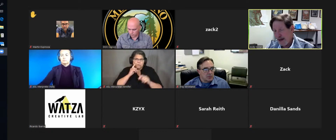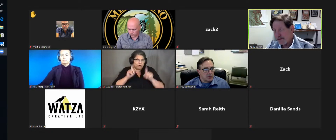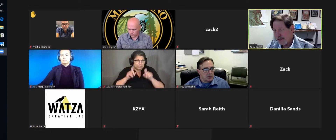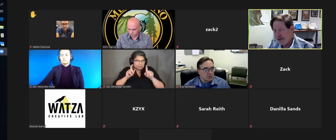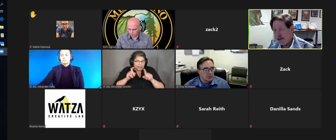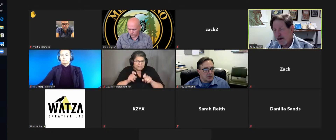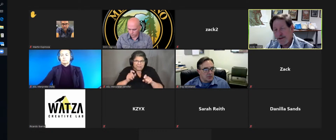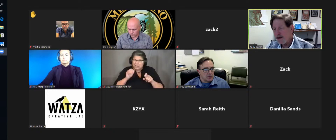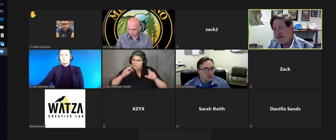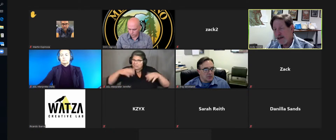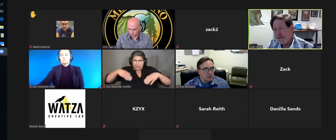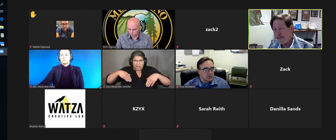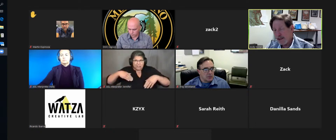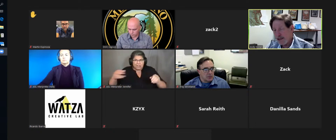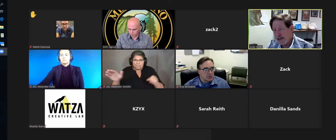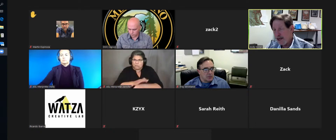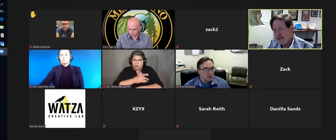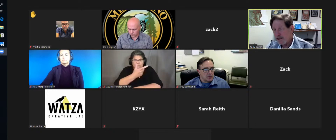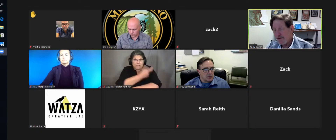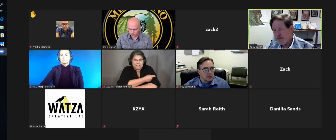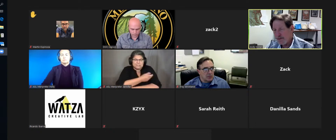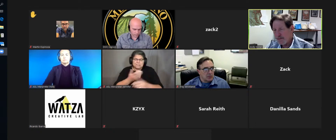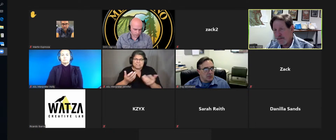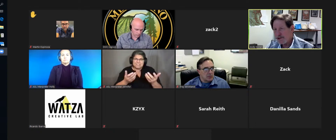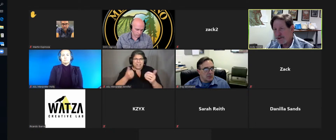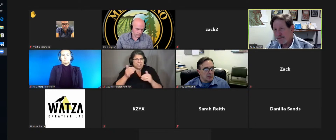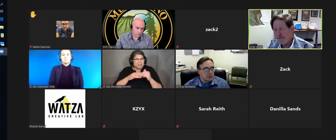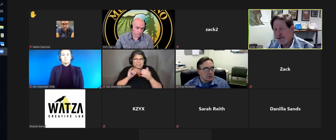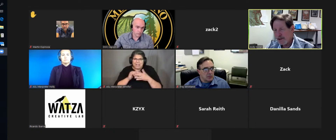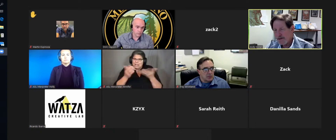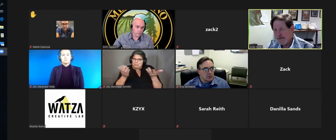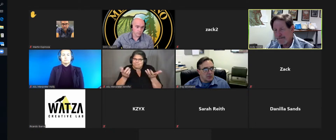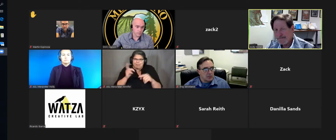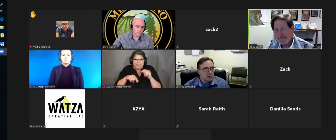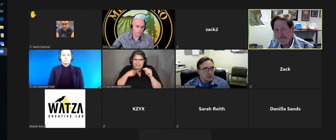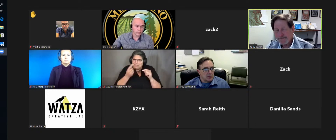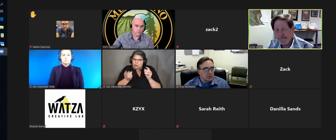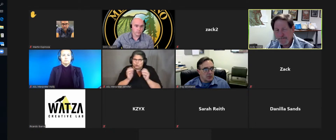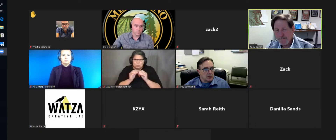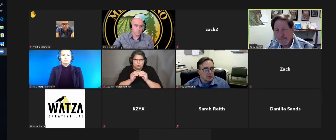fully vaccinated. Beyond that, I really can't tell you very much specifically.